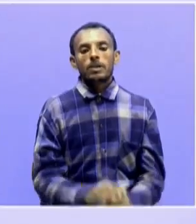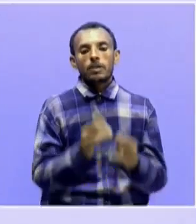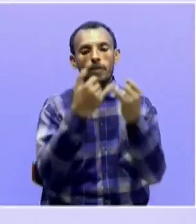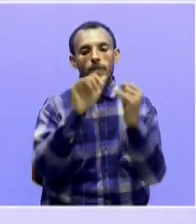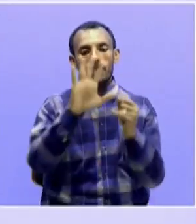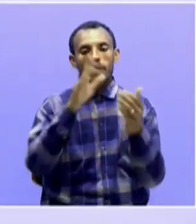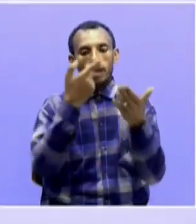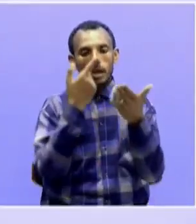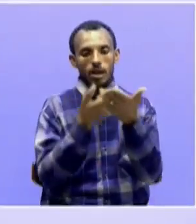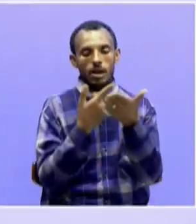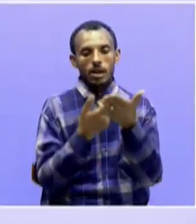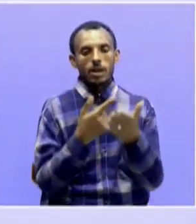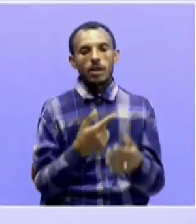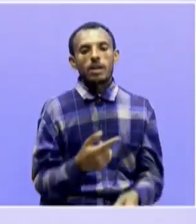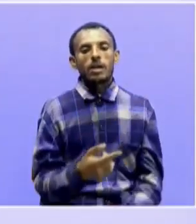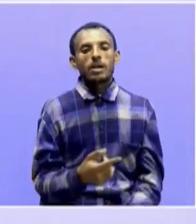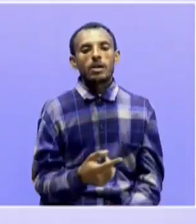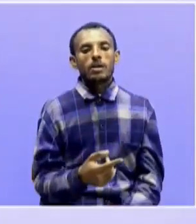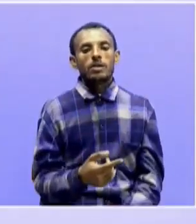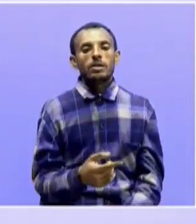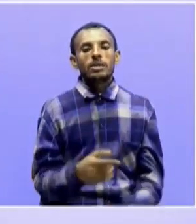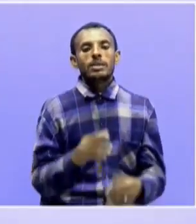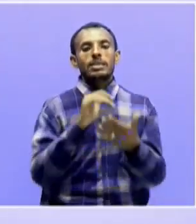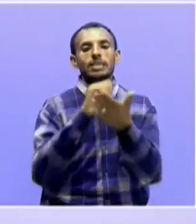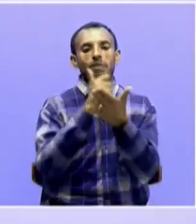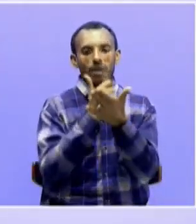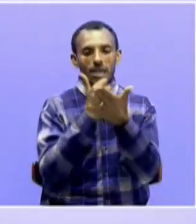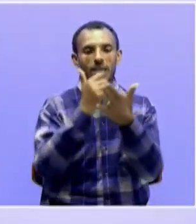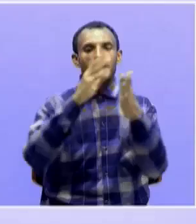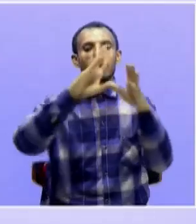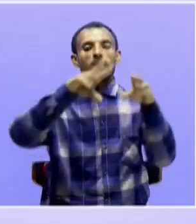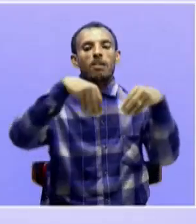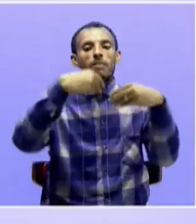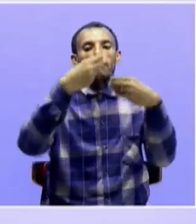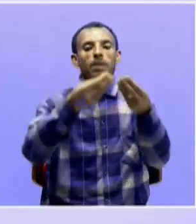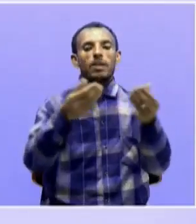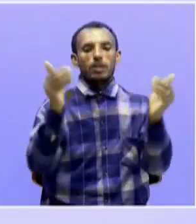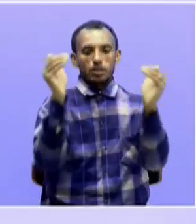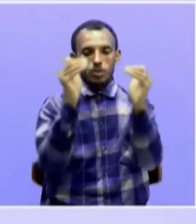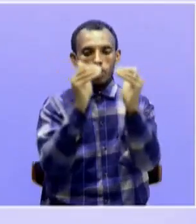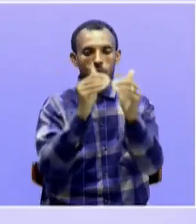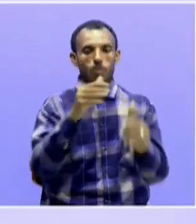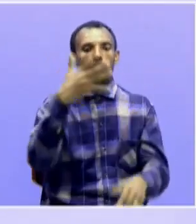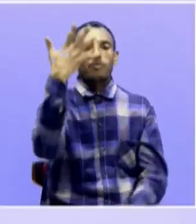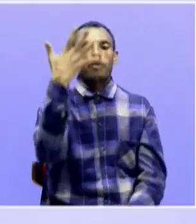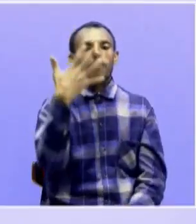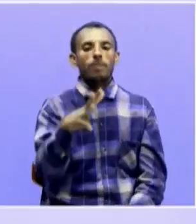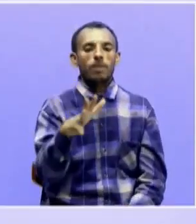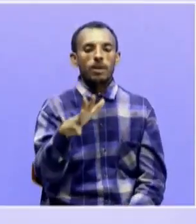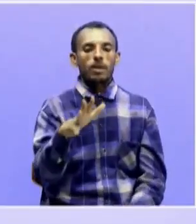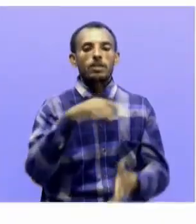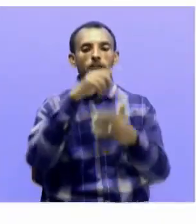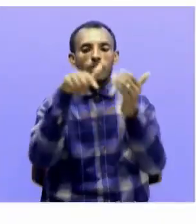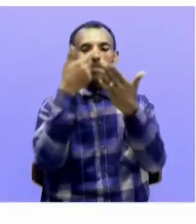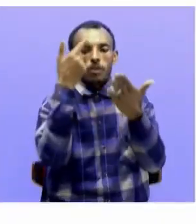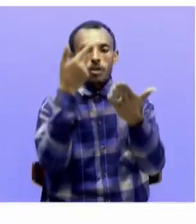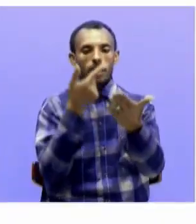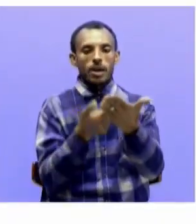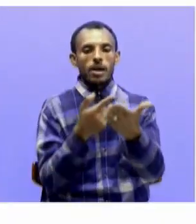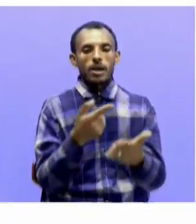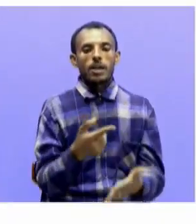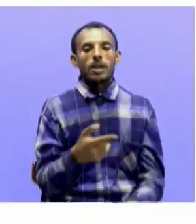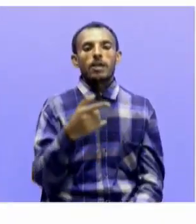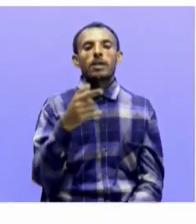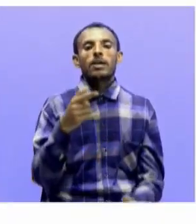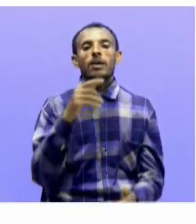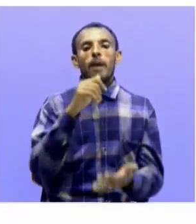But here, the mean is given to be this 15. Therefore, here, this one is